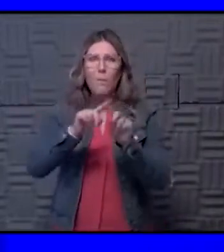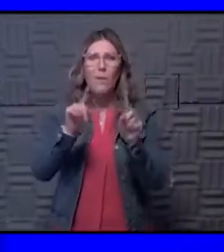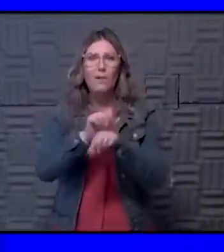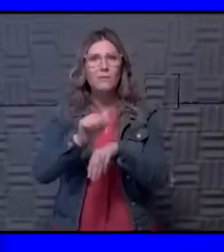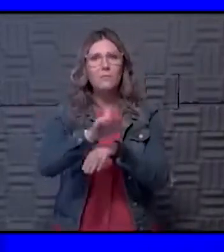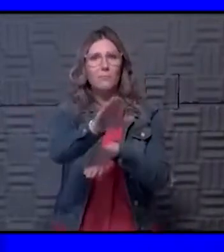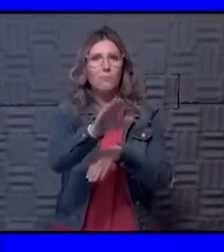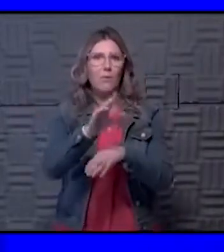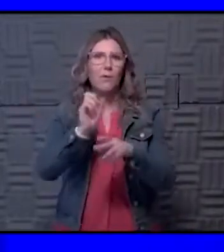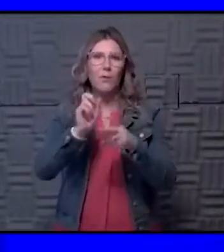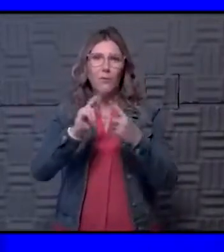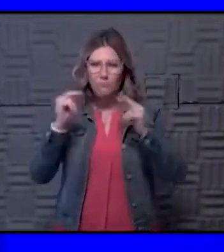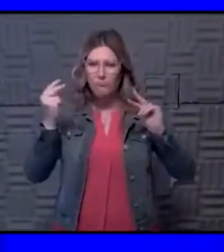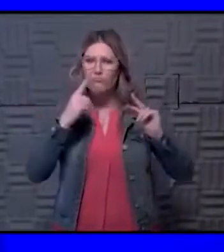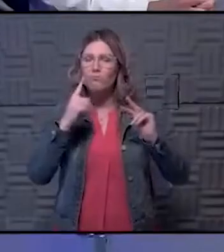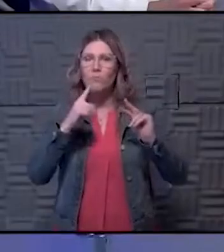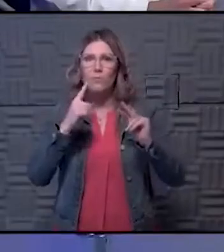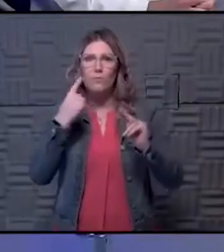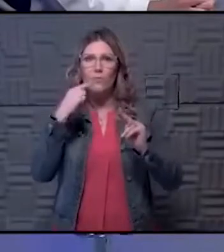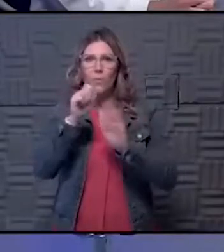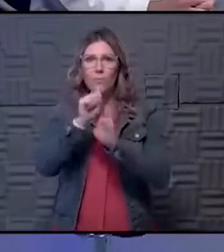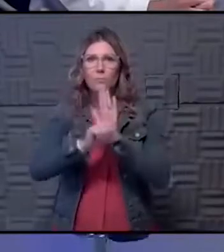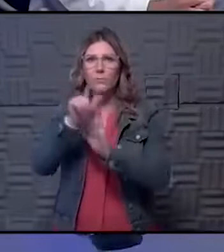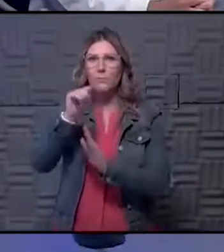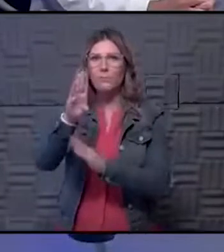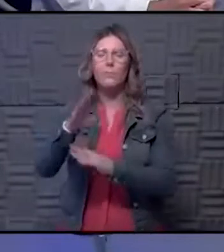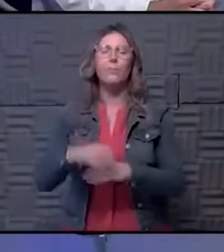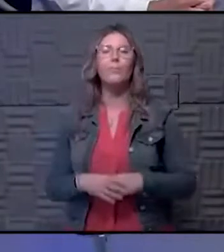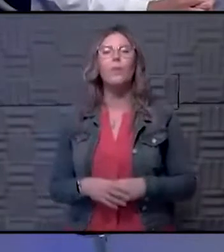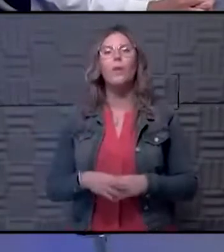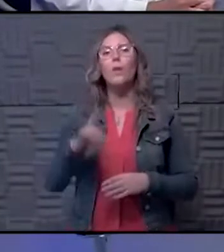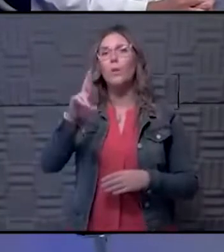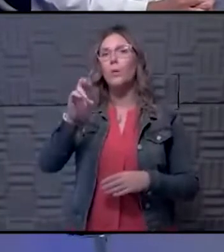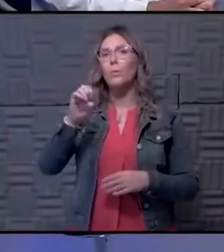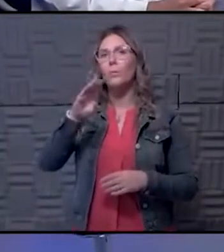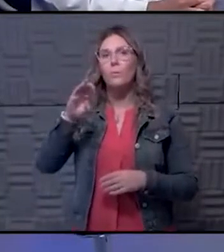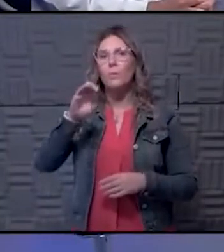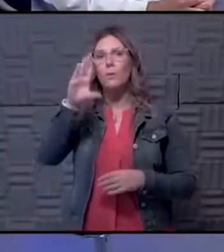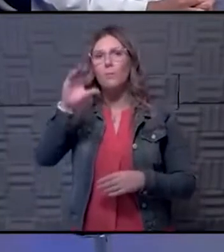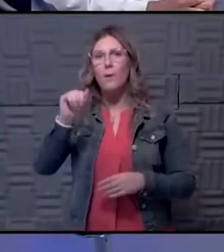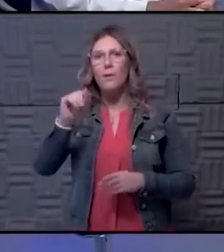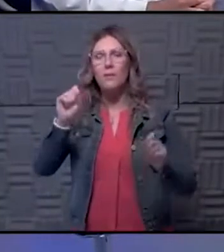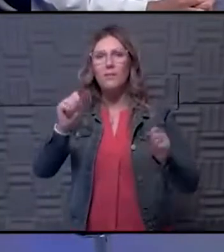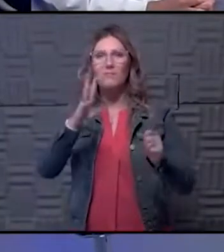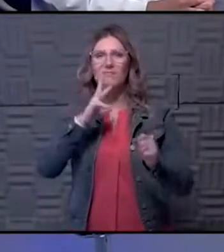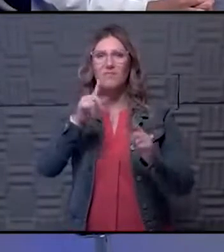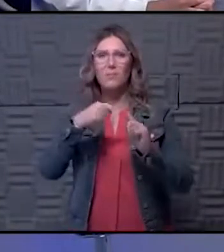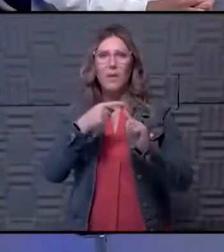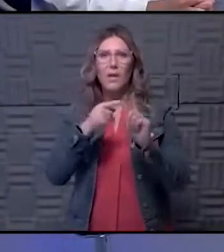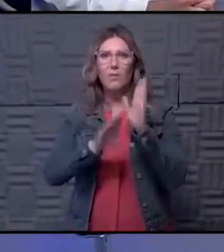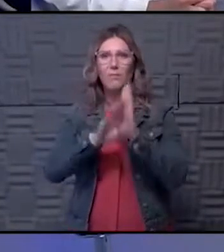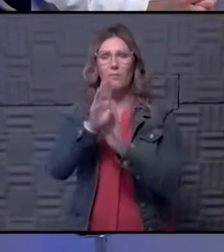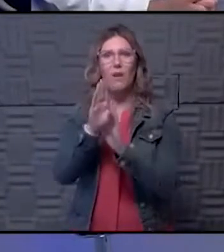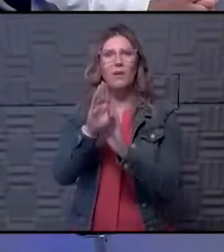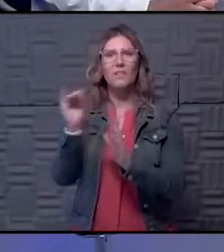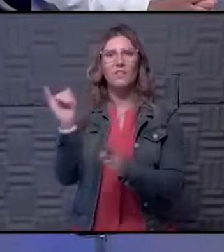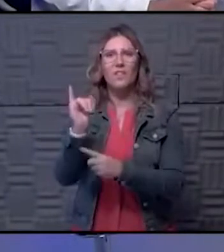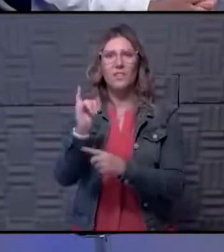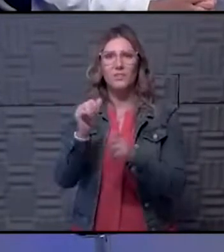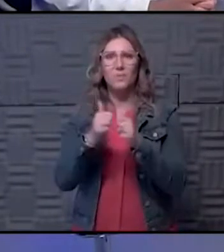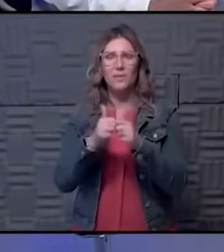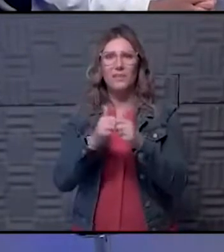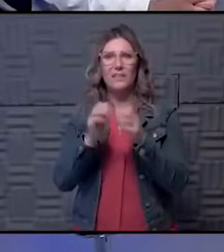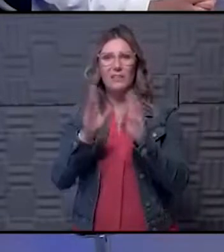off to the state lab. Rebecca is asking, can we talk about the rise in infection in kids